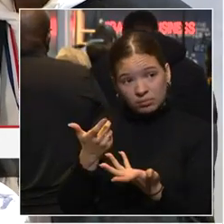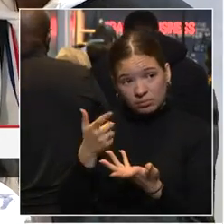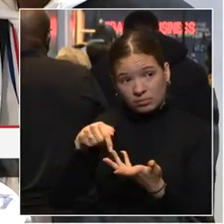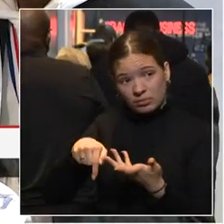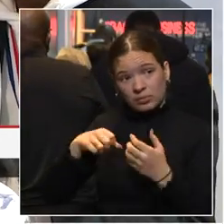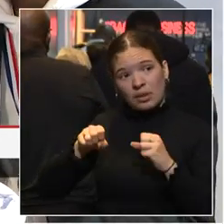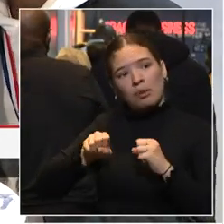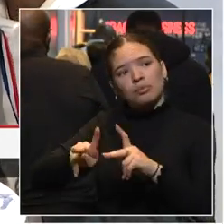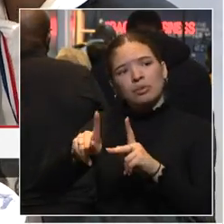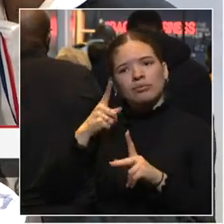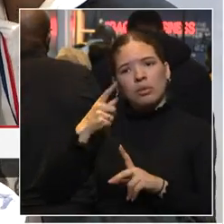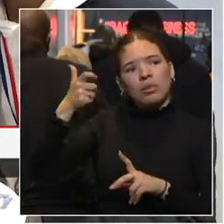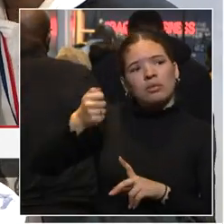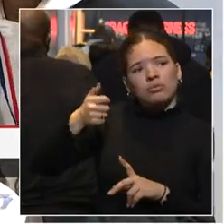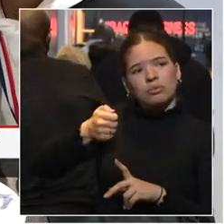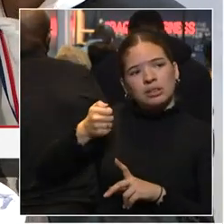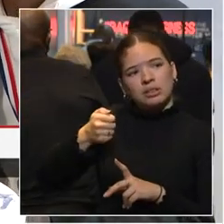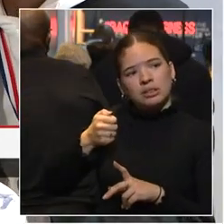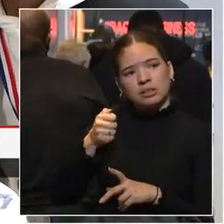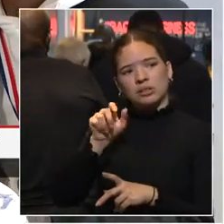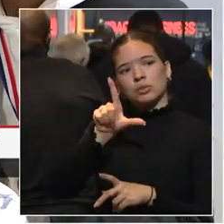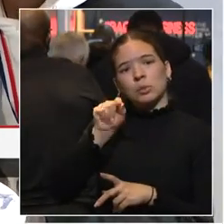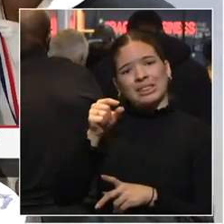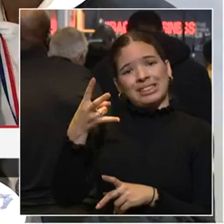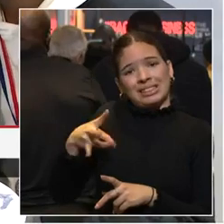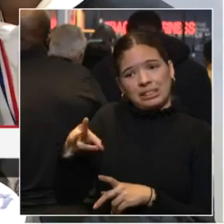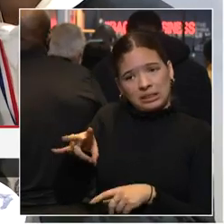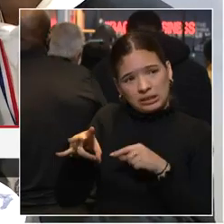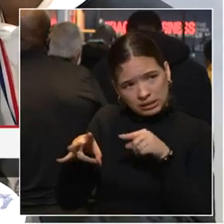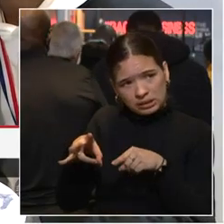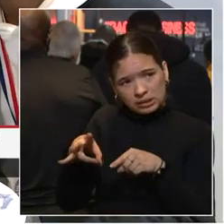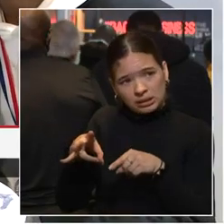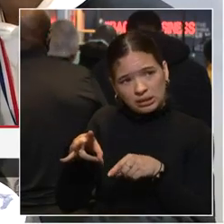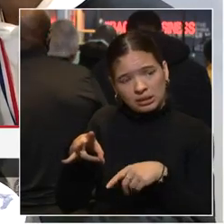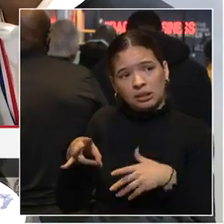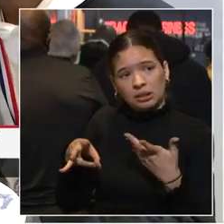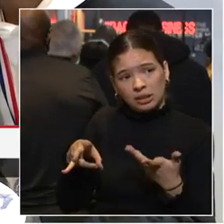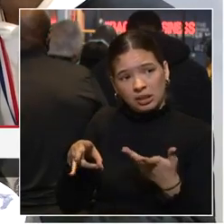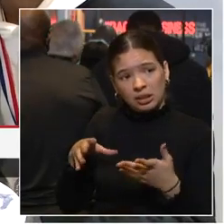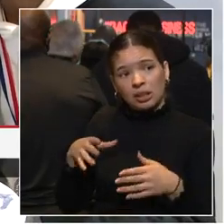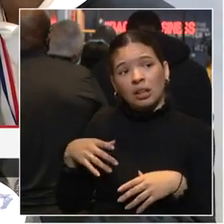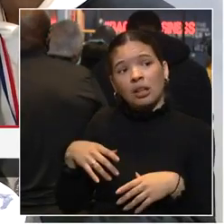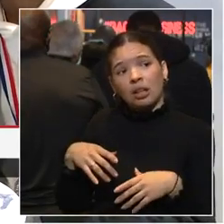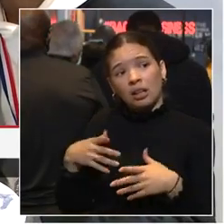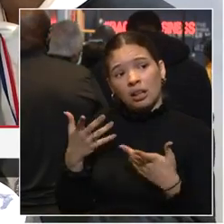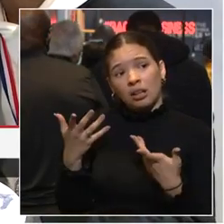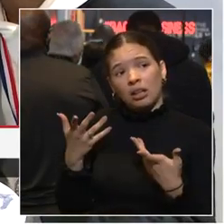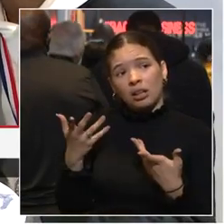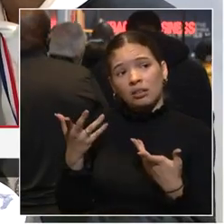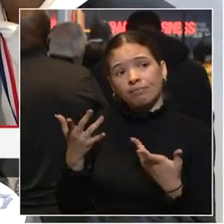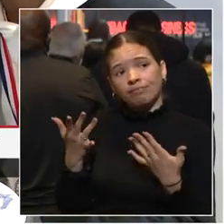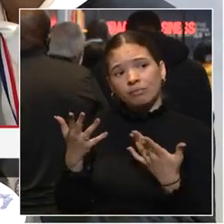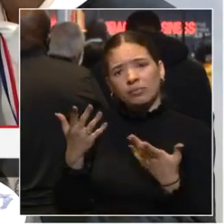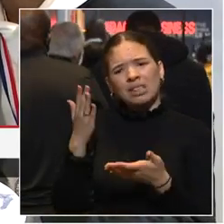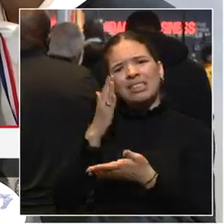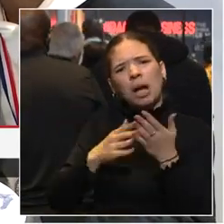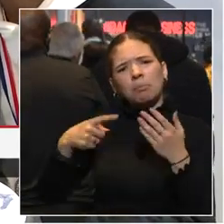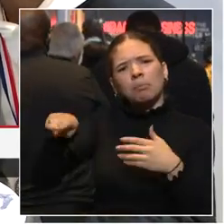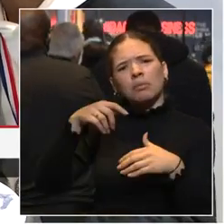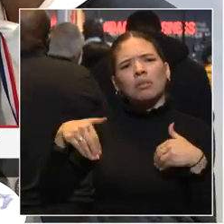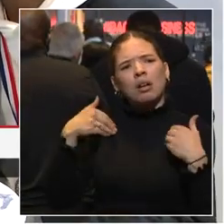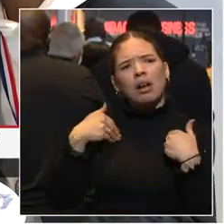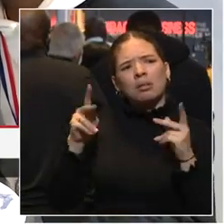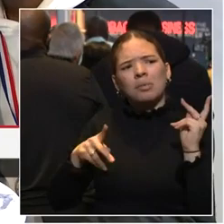in 2017. And especially with today's youth, we have a lot of people are discouraged from